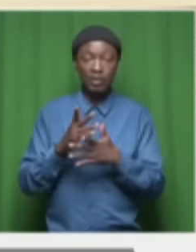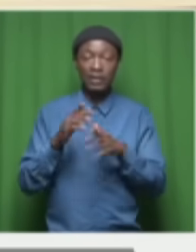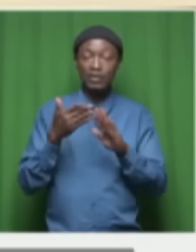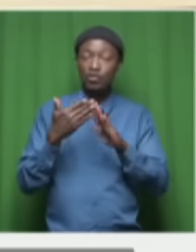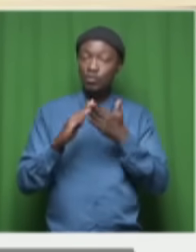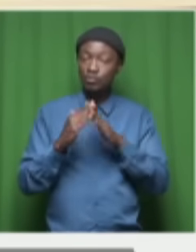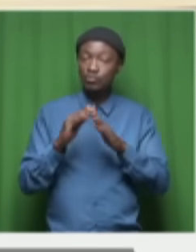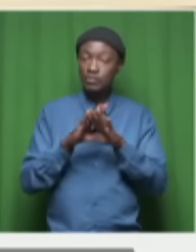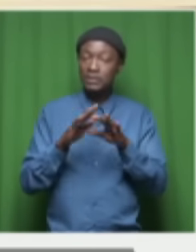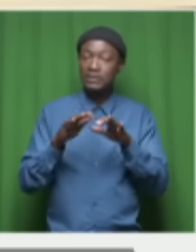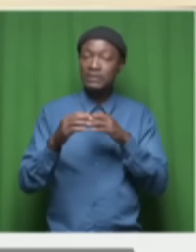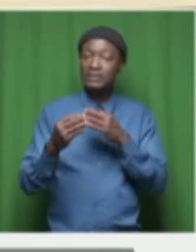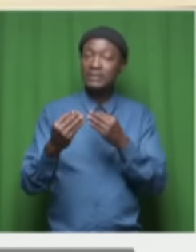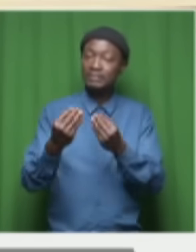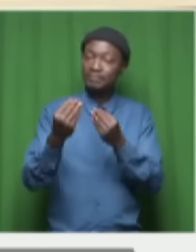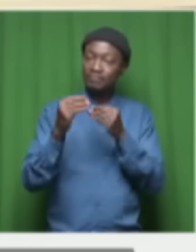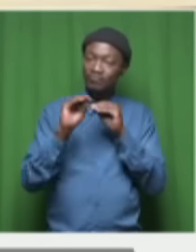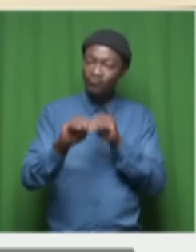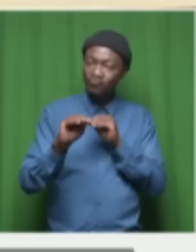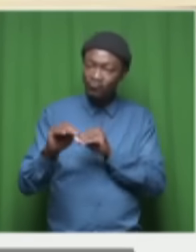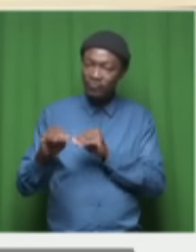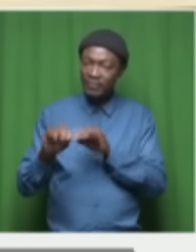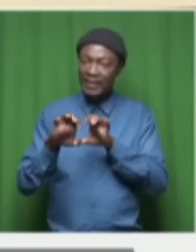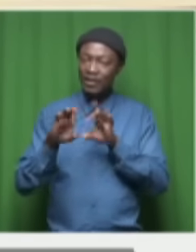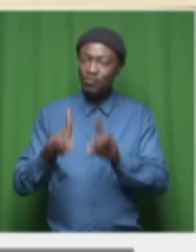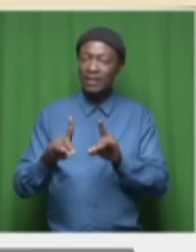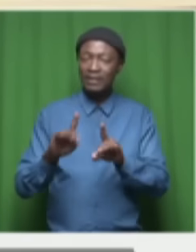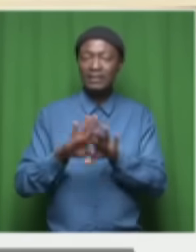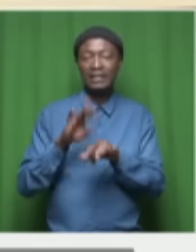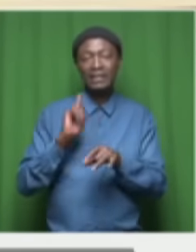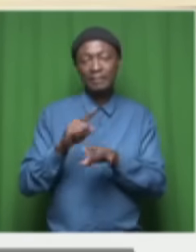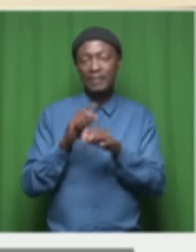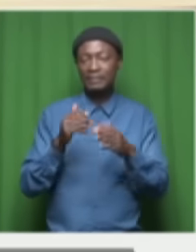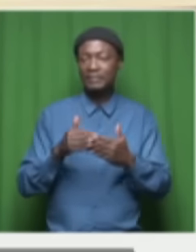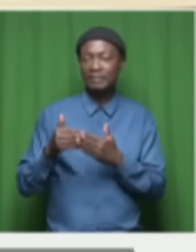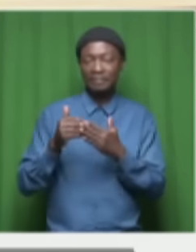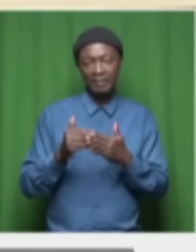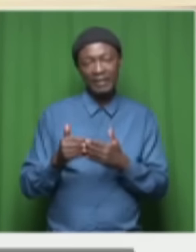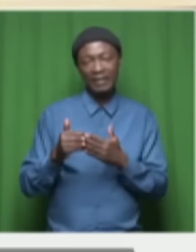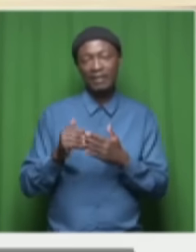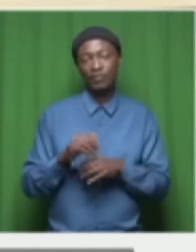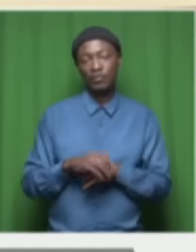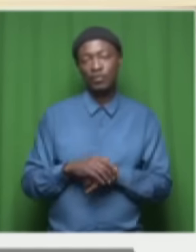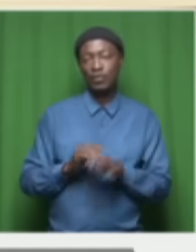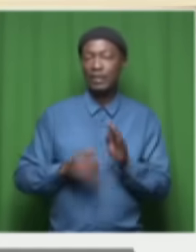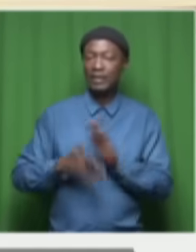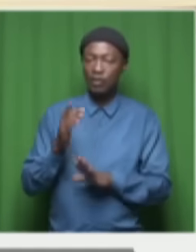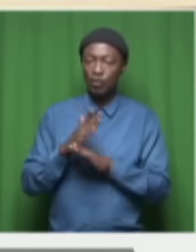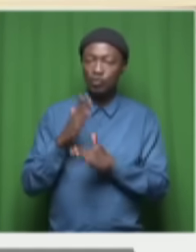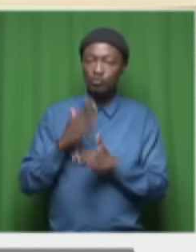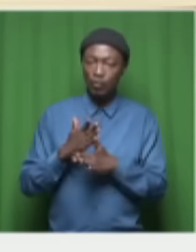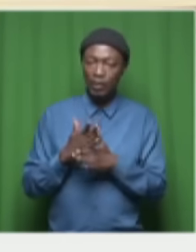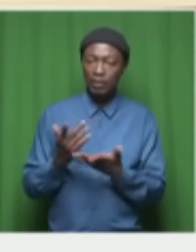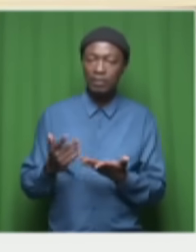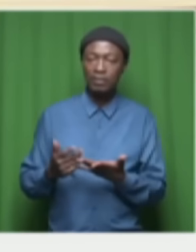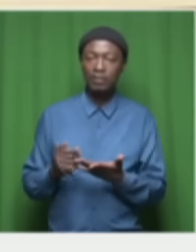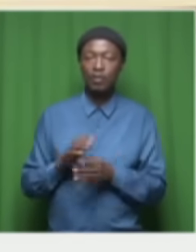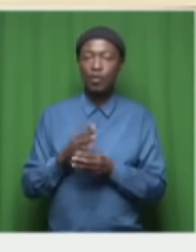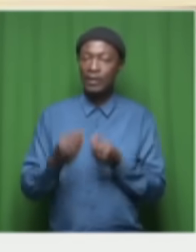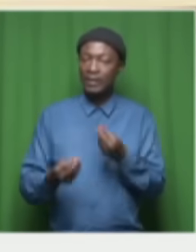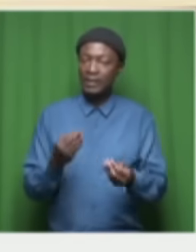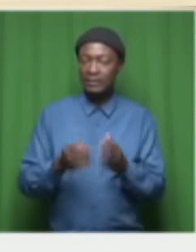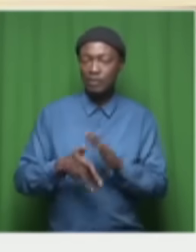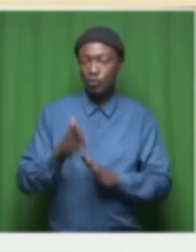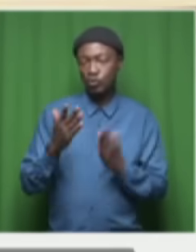terms of when we are experiencing floods, and they have to be very cautious when they are going to work or the kids are going to